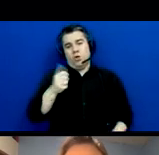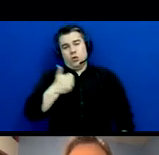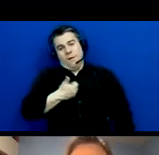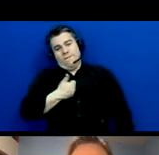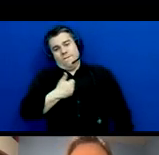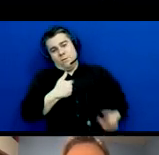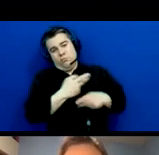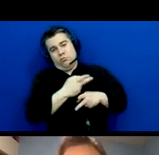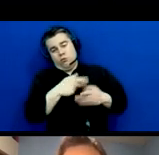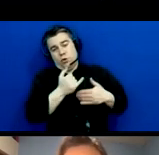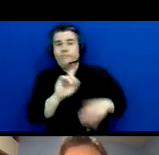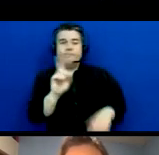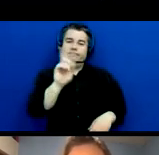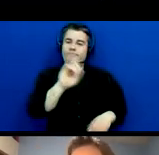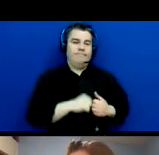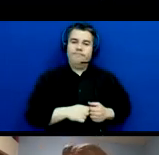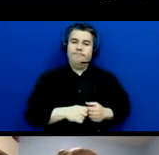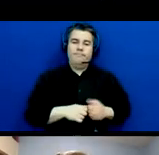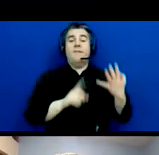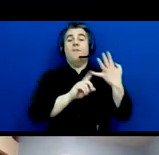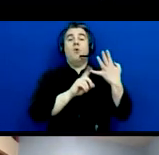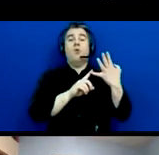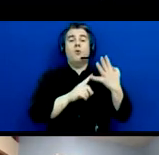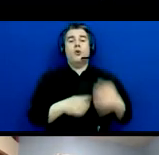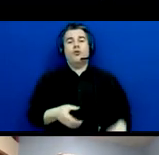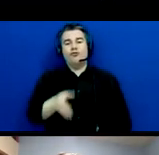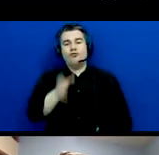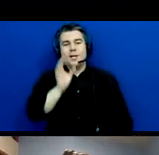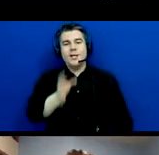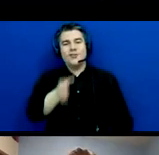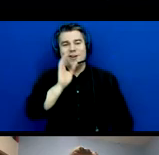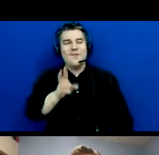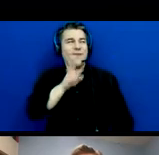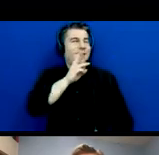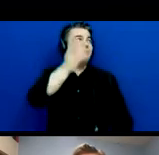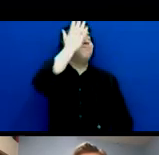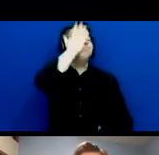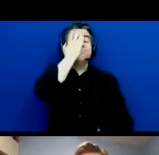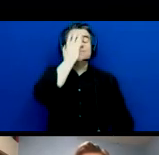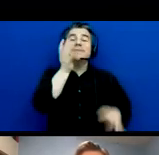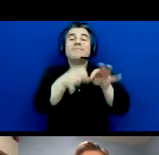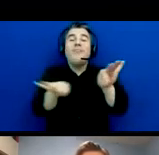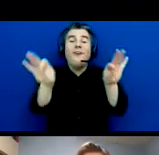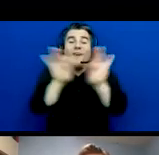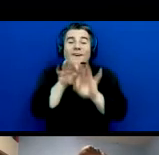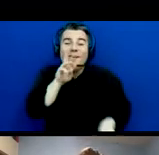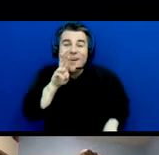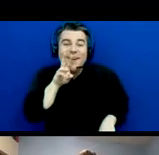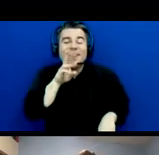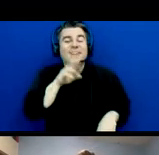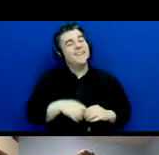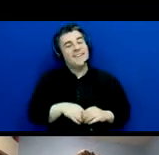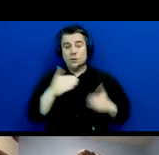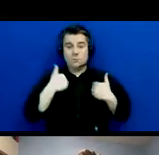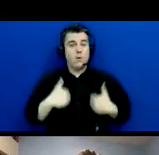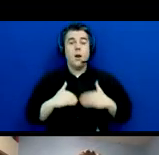project. The fourth thing is drink your water. I can't even stress how important water is. Your body is mostly made